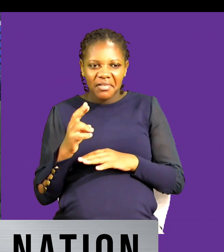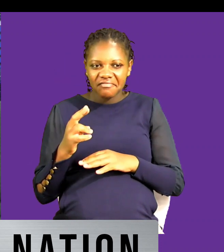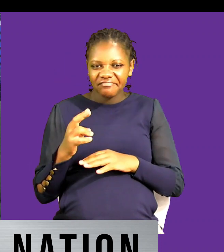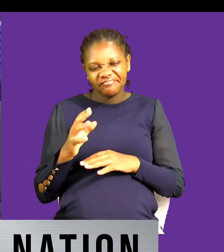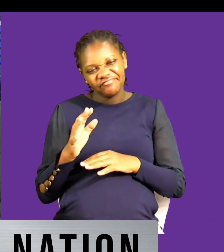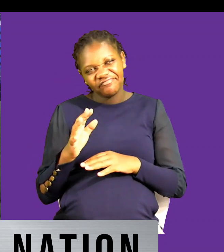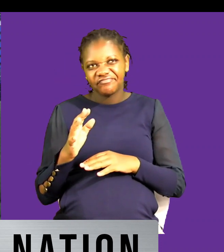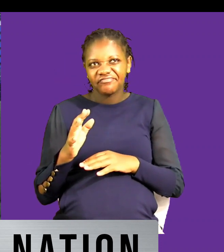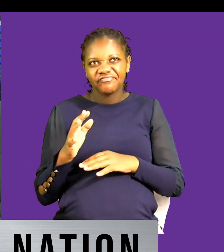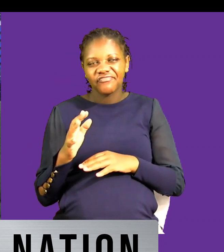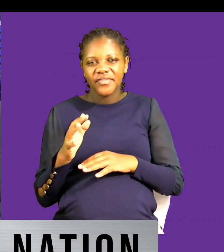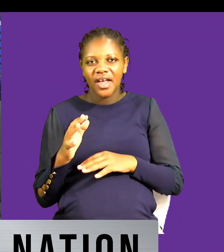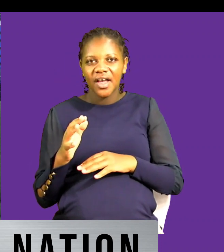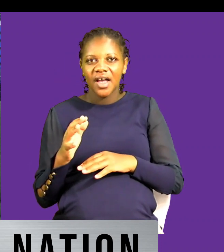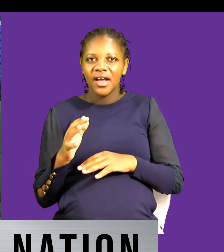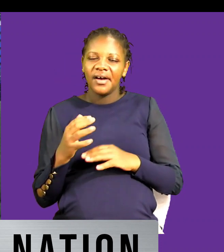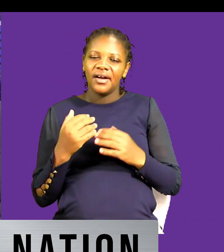still,